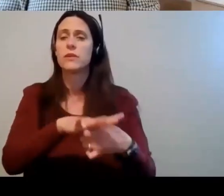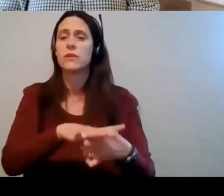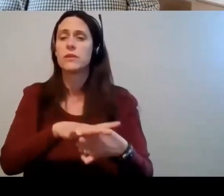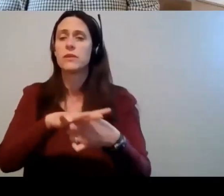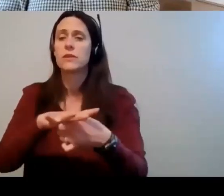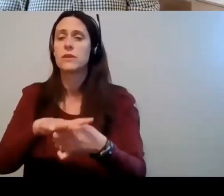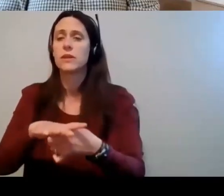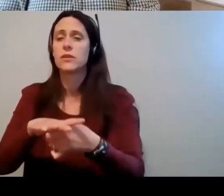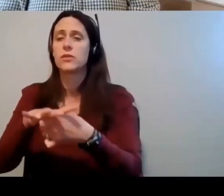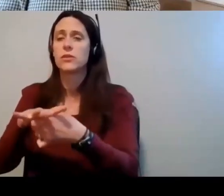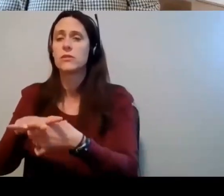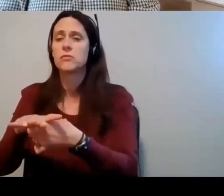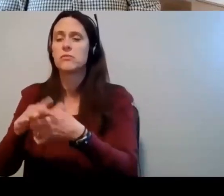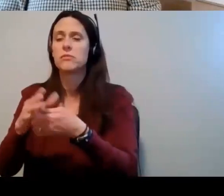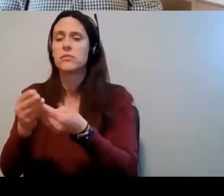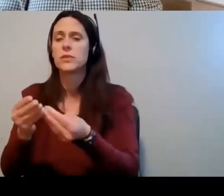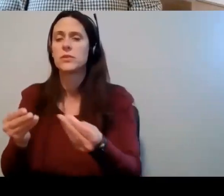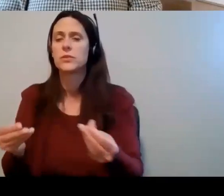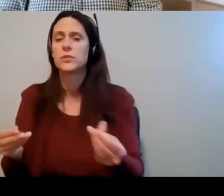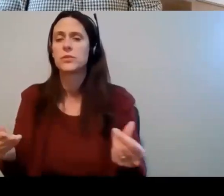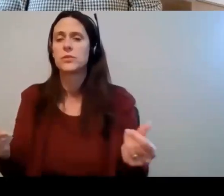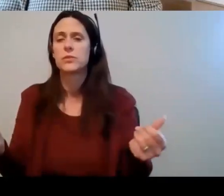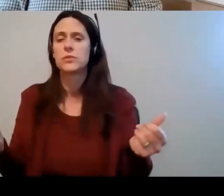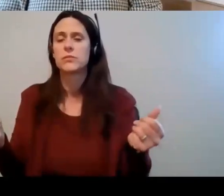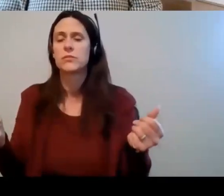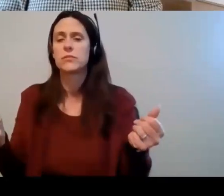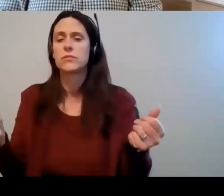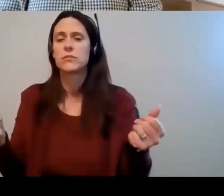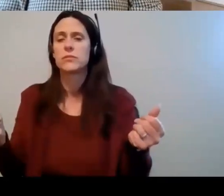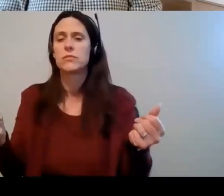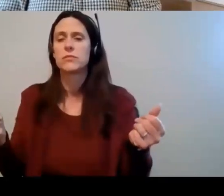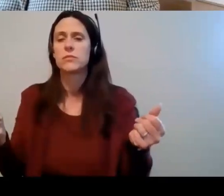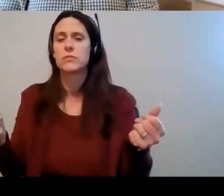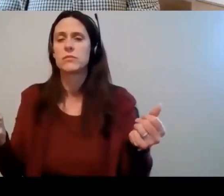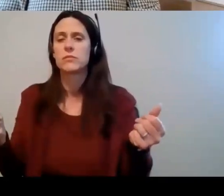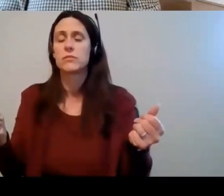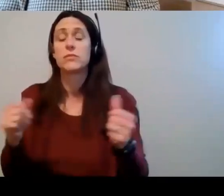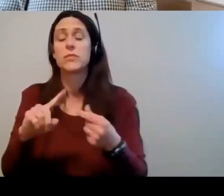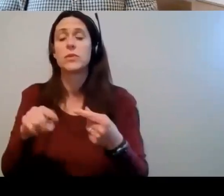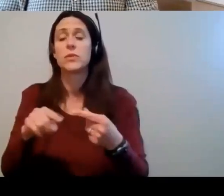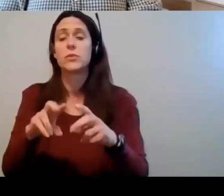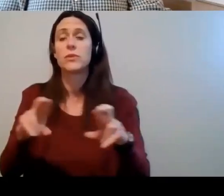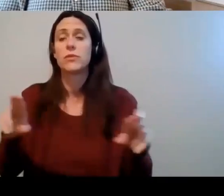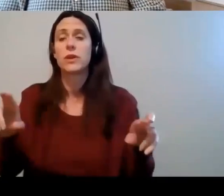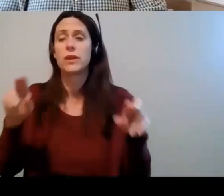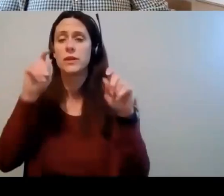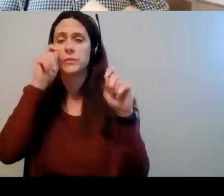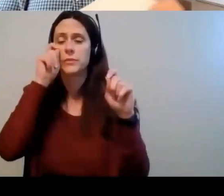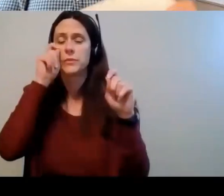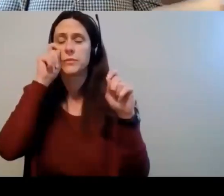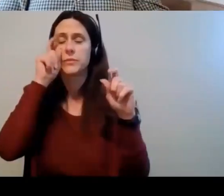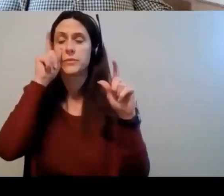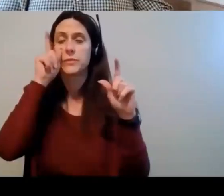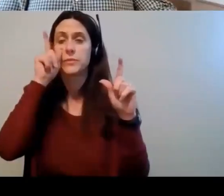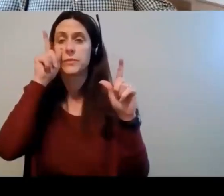notice it. And when you're ready, gently open your eyes or bring your attention back to a room.